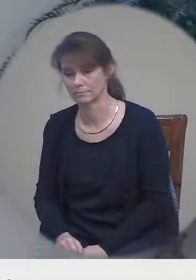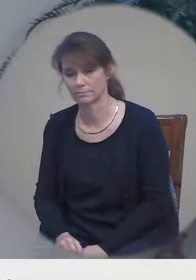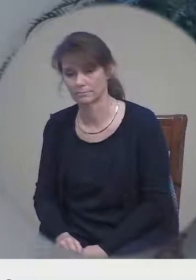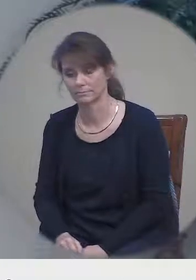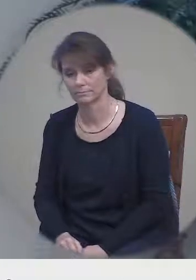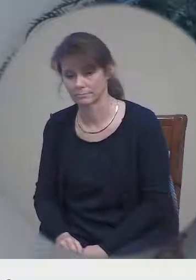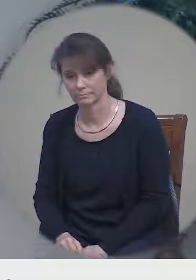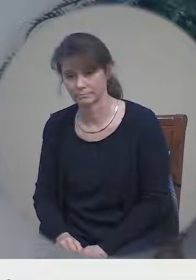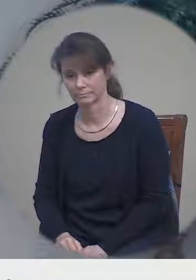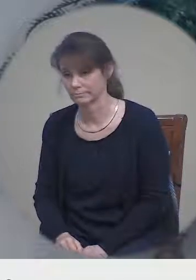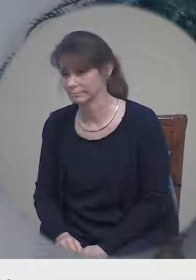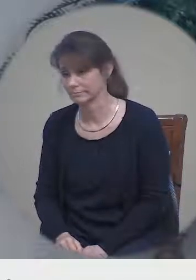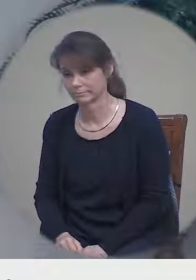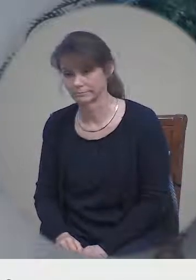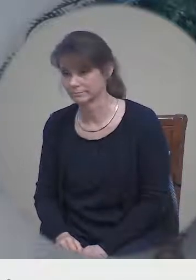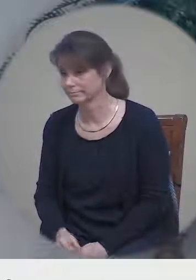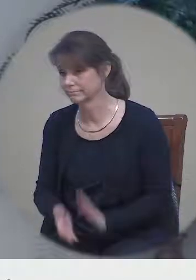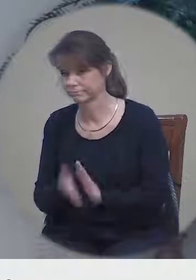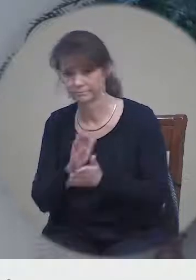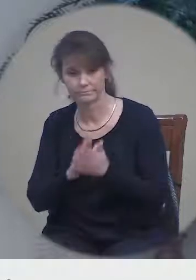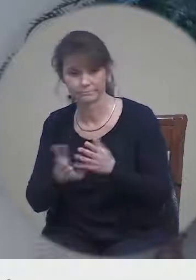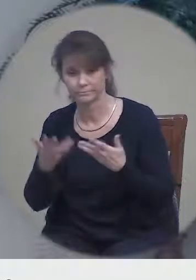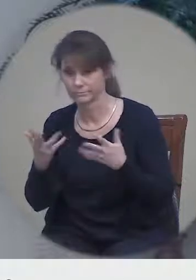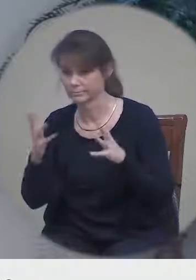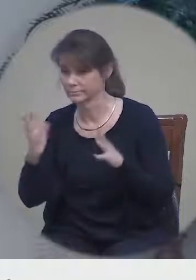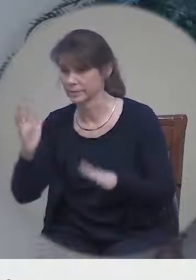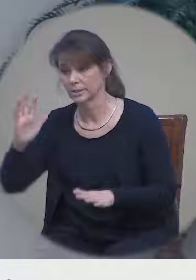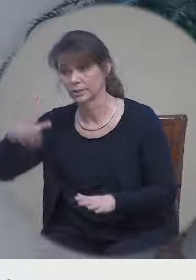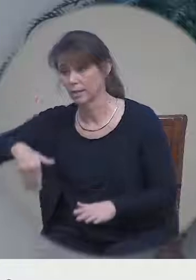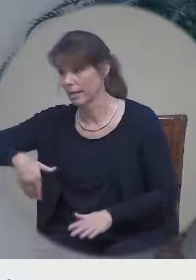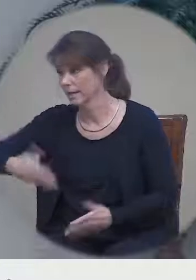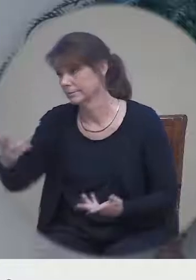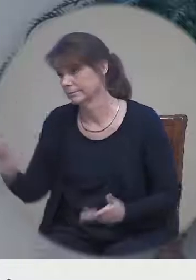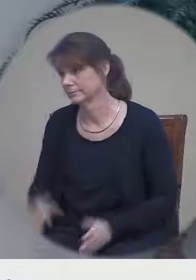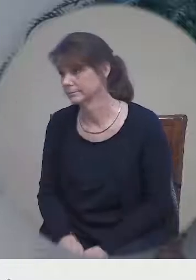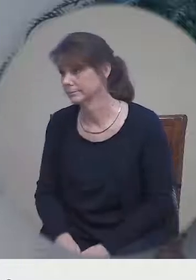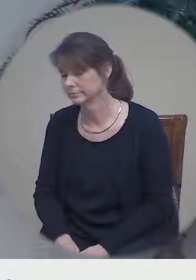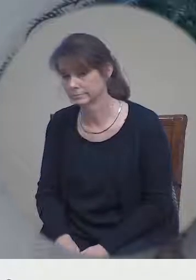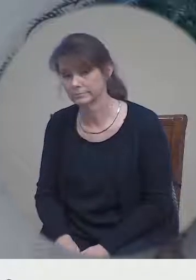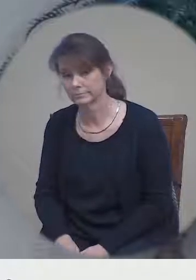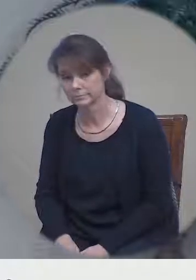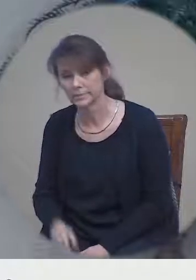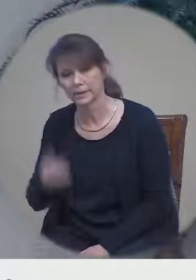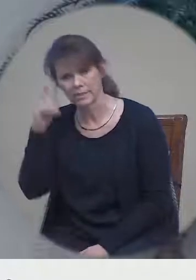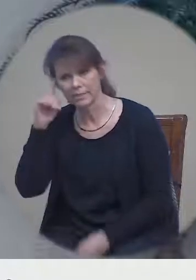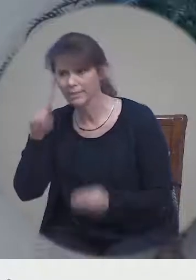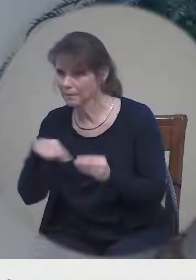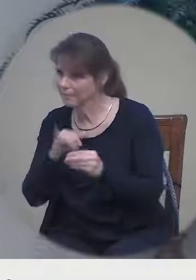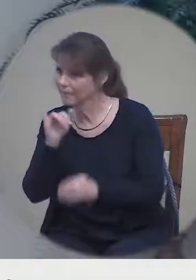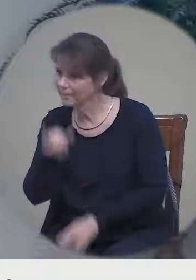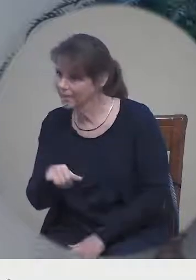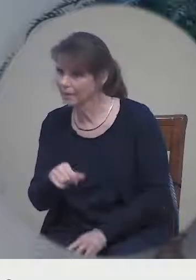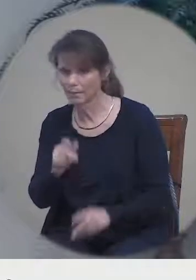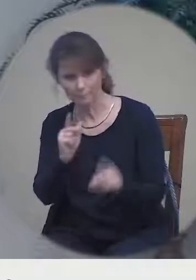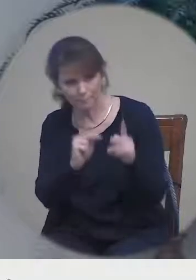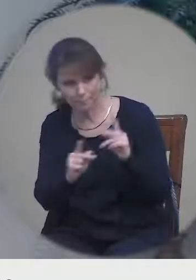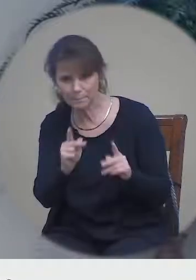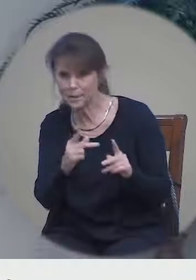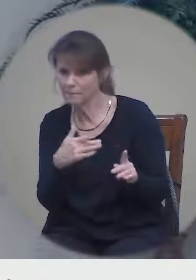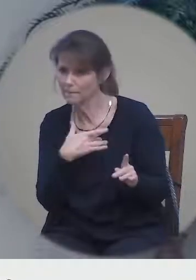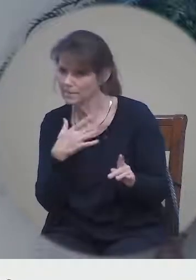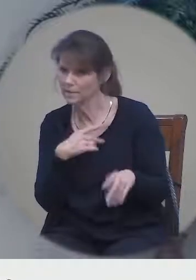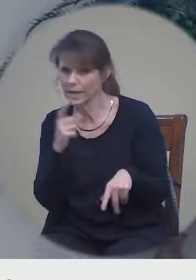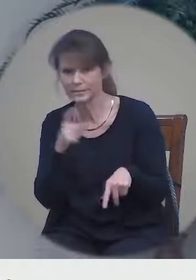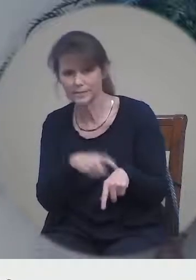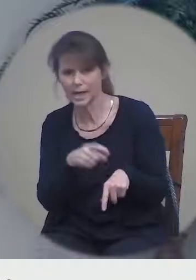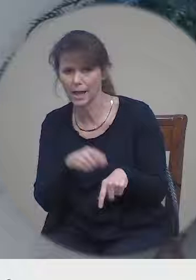For folks who sort of consider time a luxury they'll always have, did you ever think